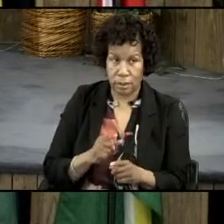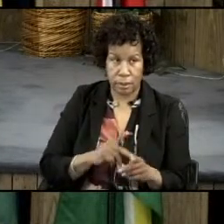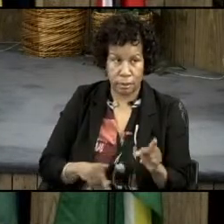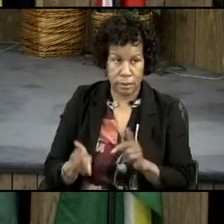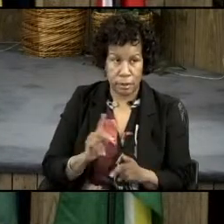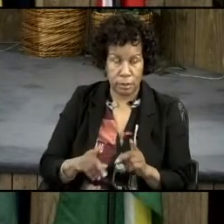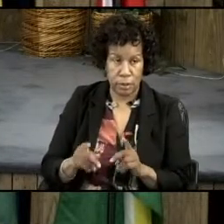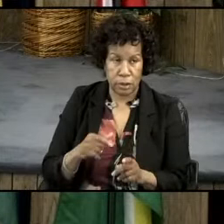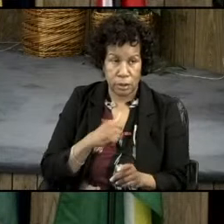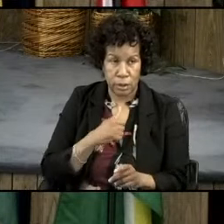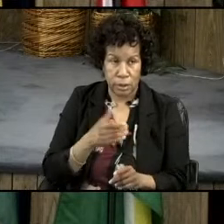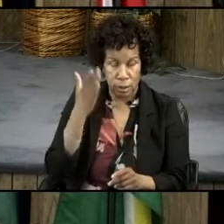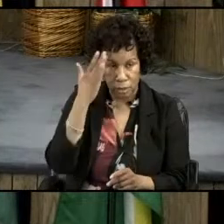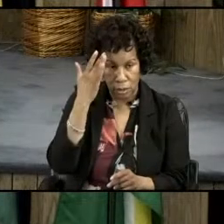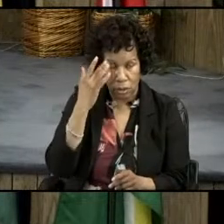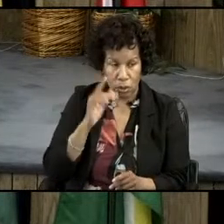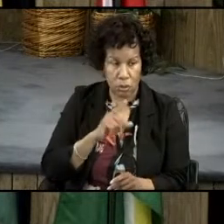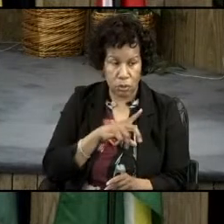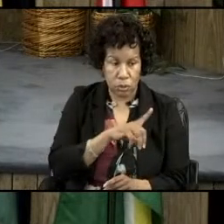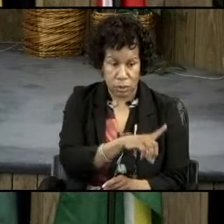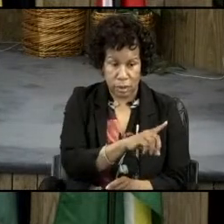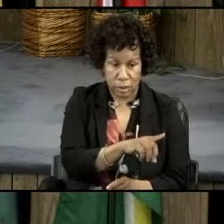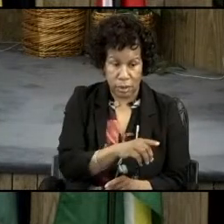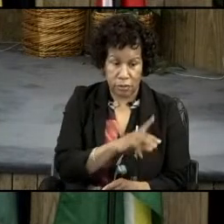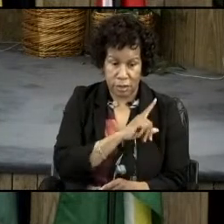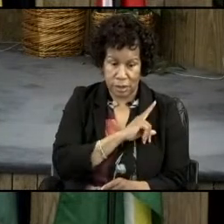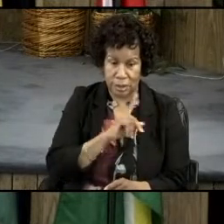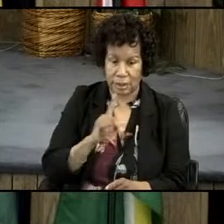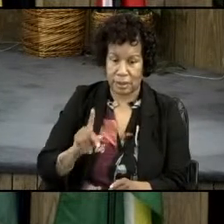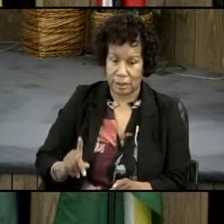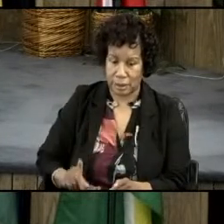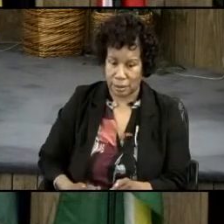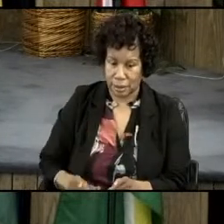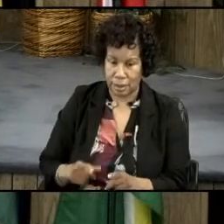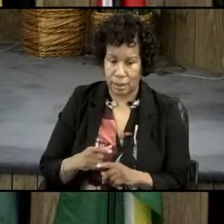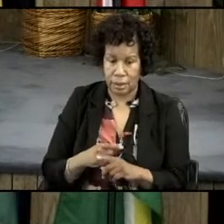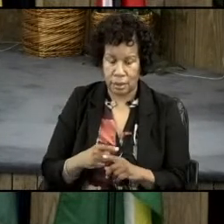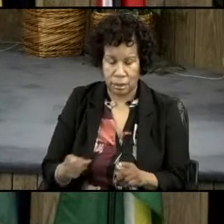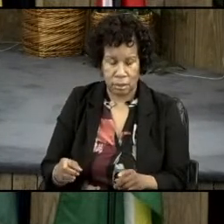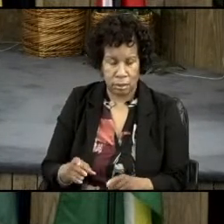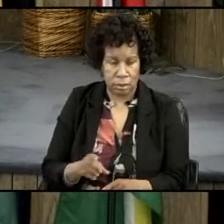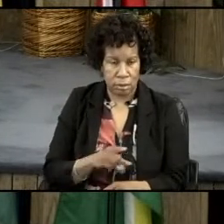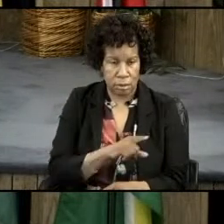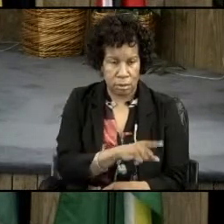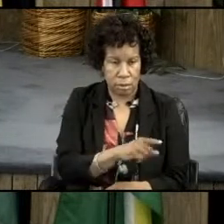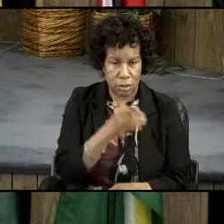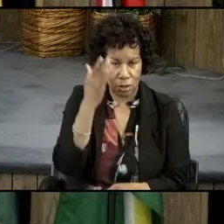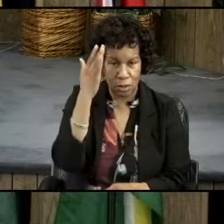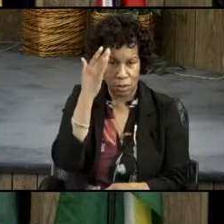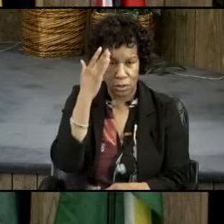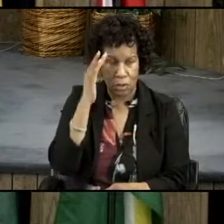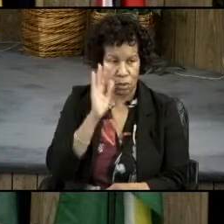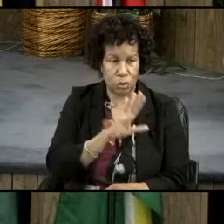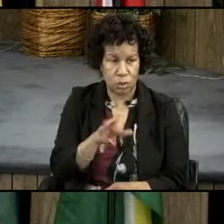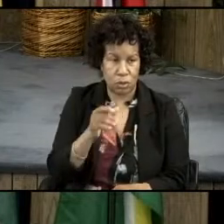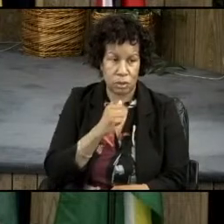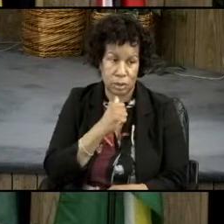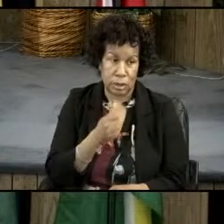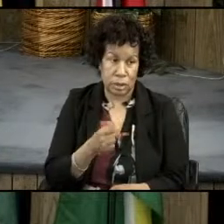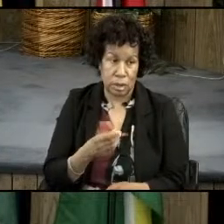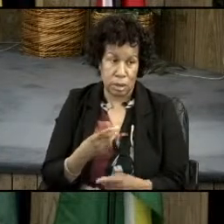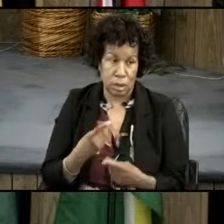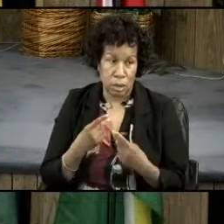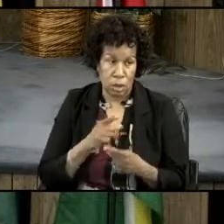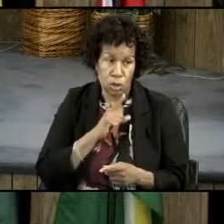they know he's going to be king. And Saul has just proved that he's not a real king because he should have been the first one out there